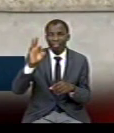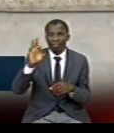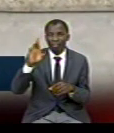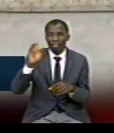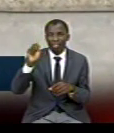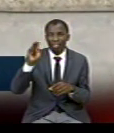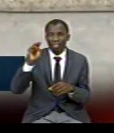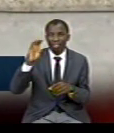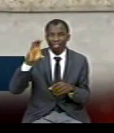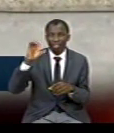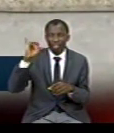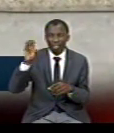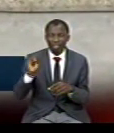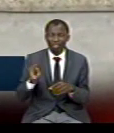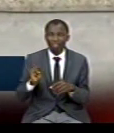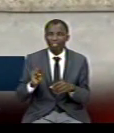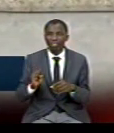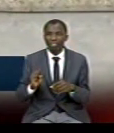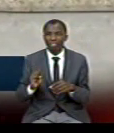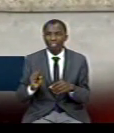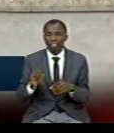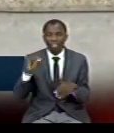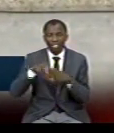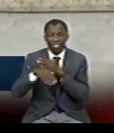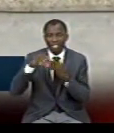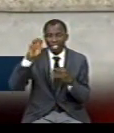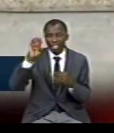District, Akanmu Group, Edo State.